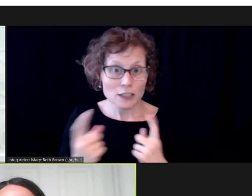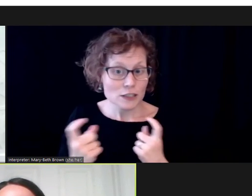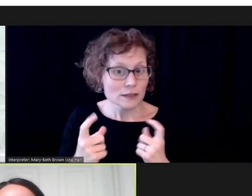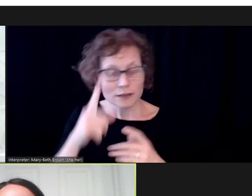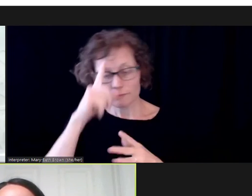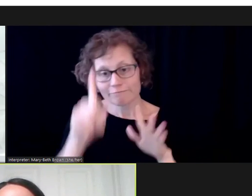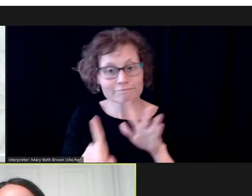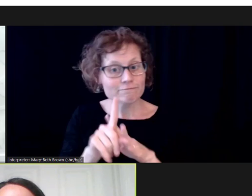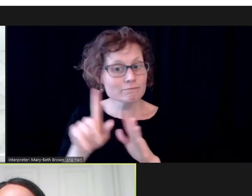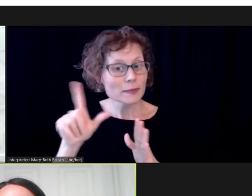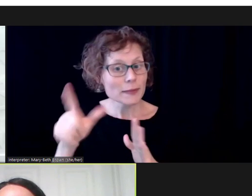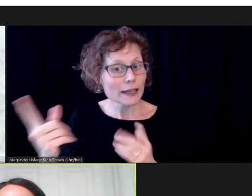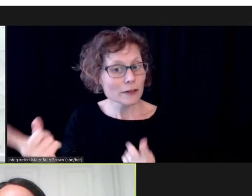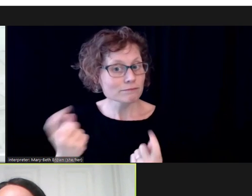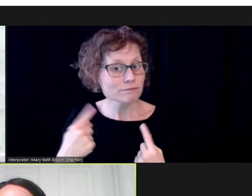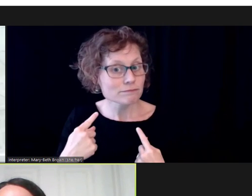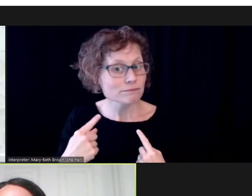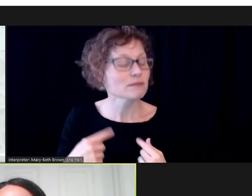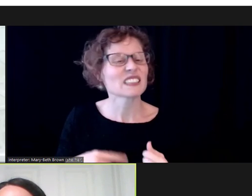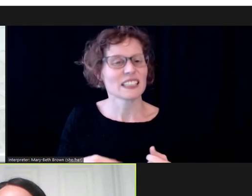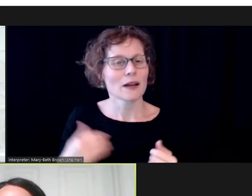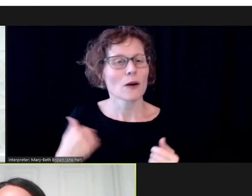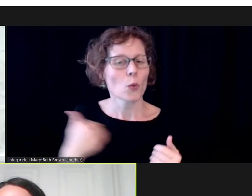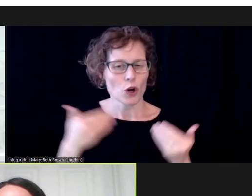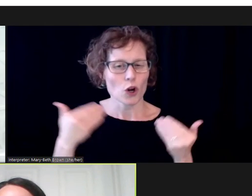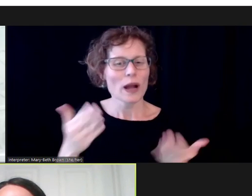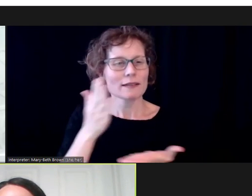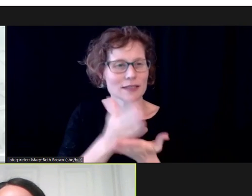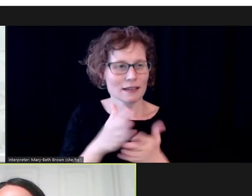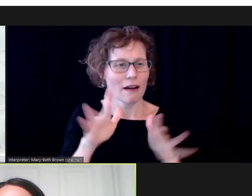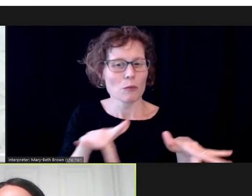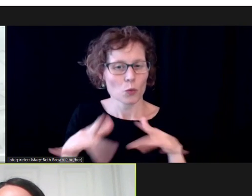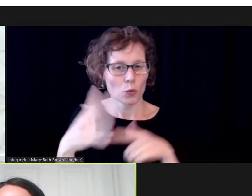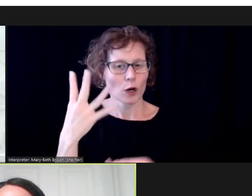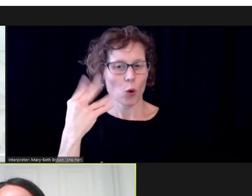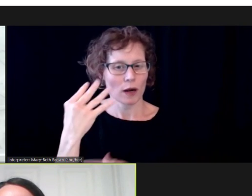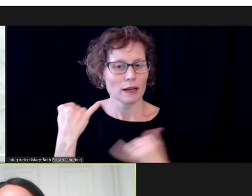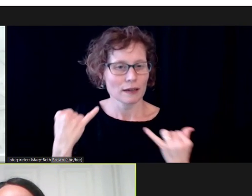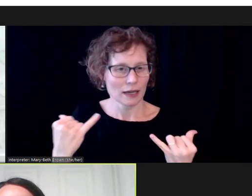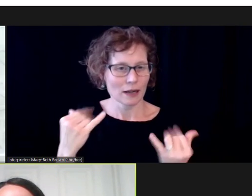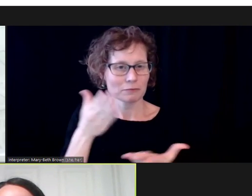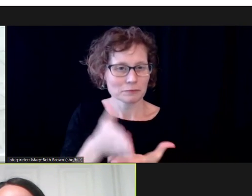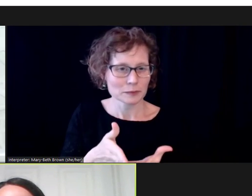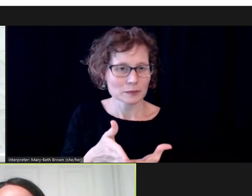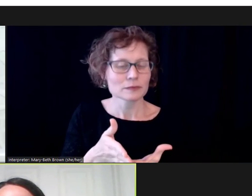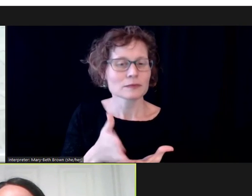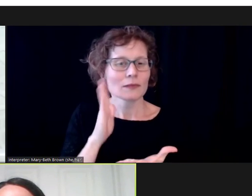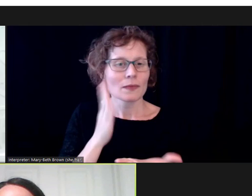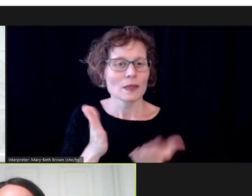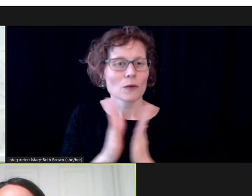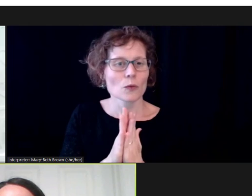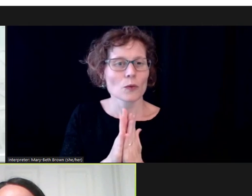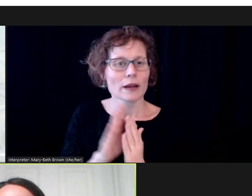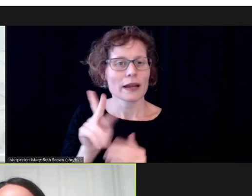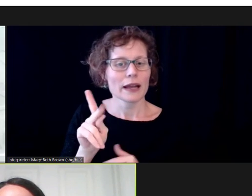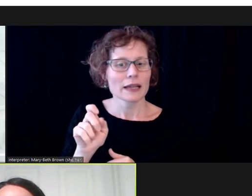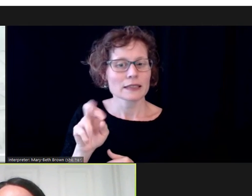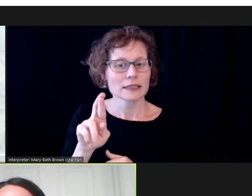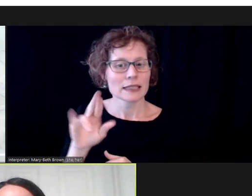of later, and we'll go ahead and stop the recording. And I will ask Carrie